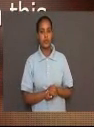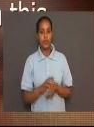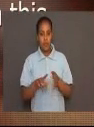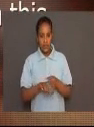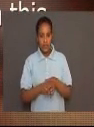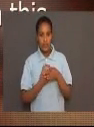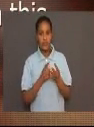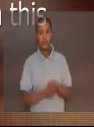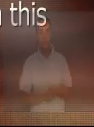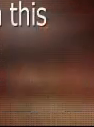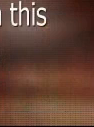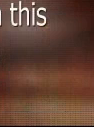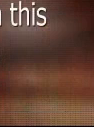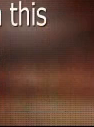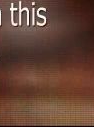Begin.